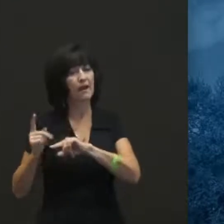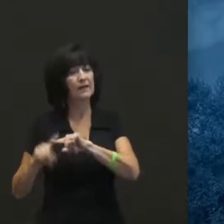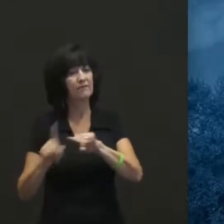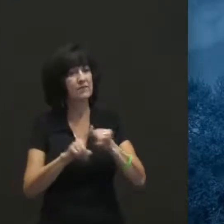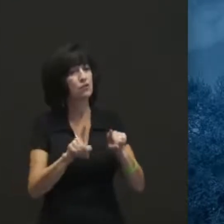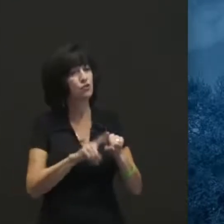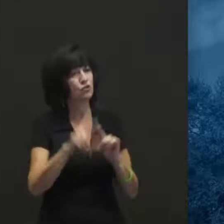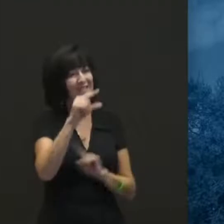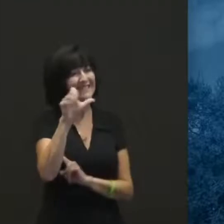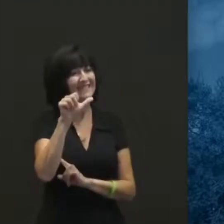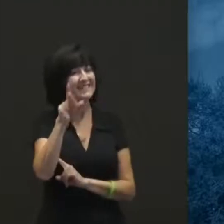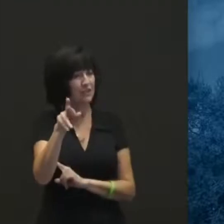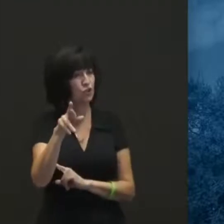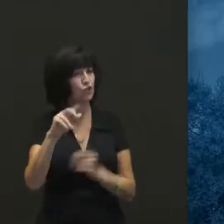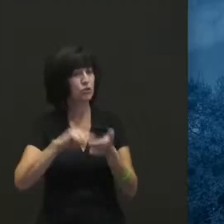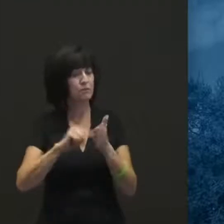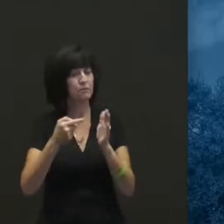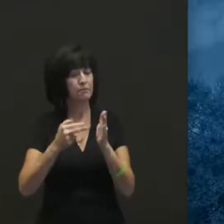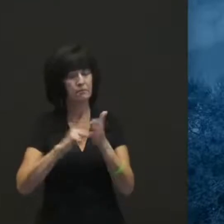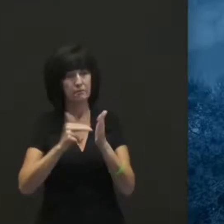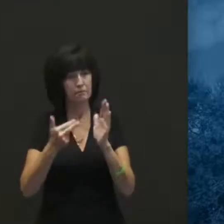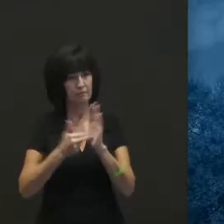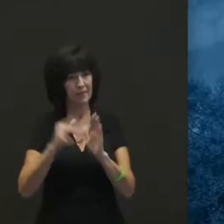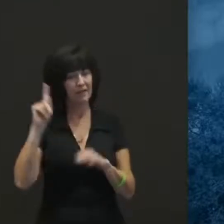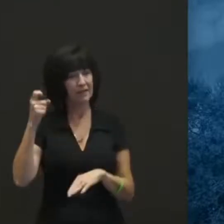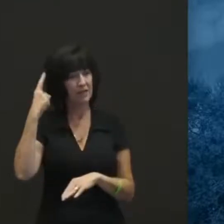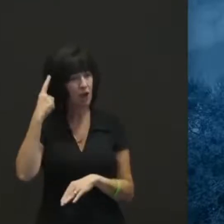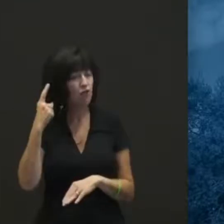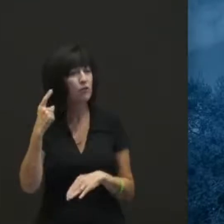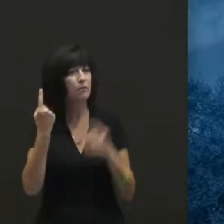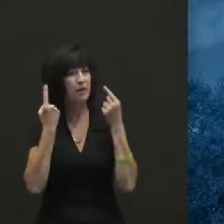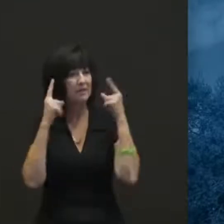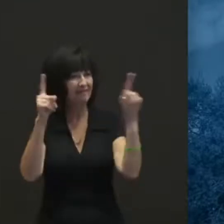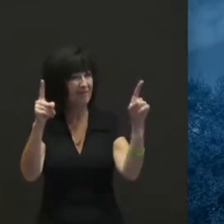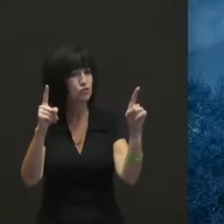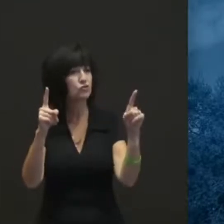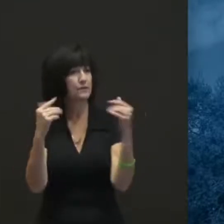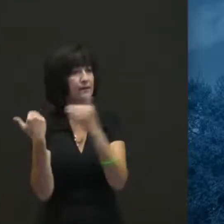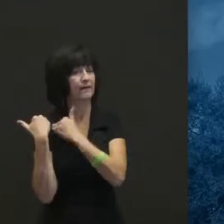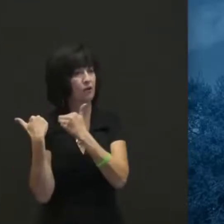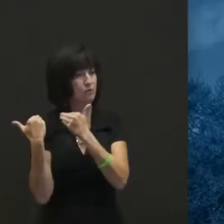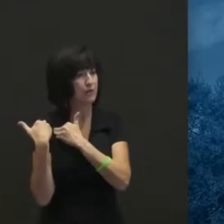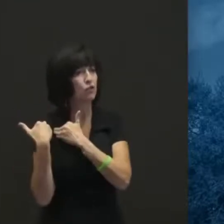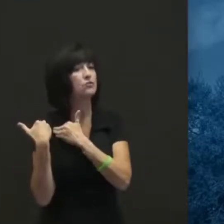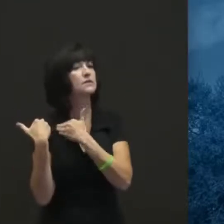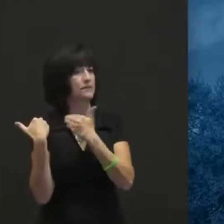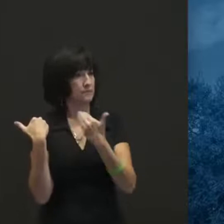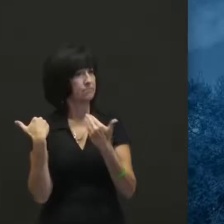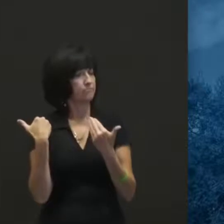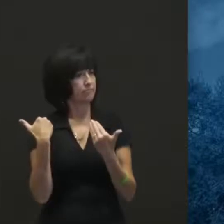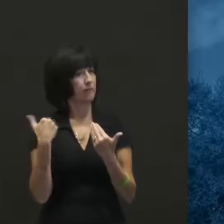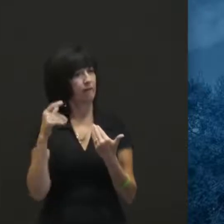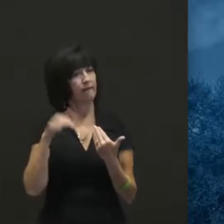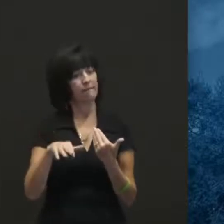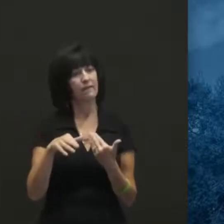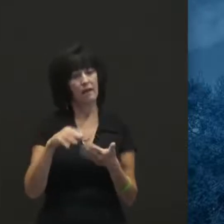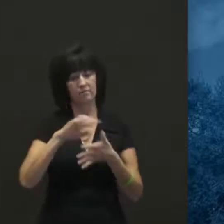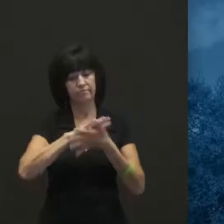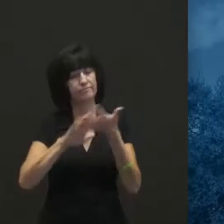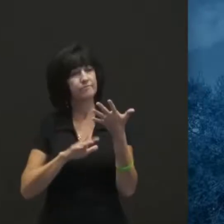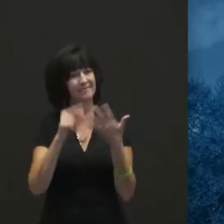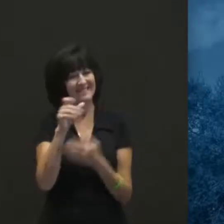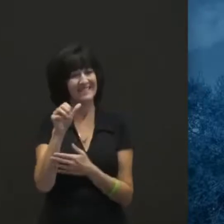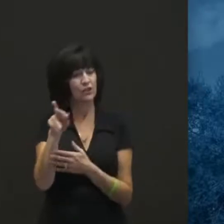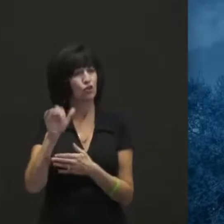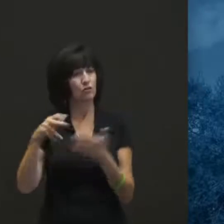Accountability Review, which promotes government efficiency in our state, and we'll continue to with those efforts.